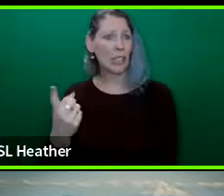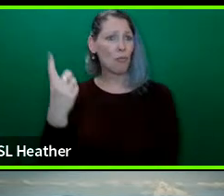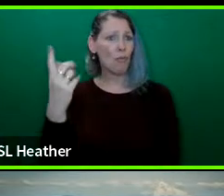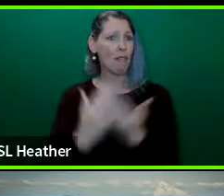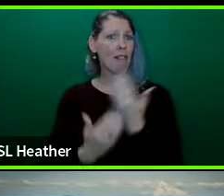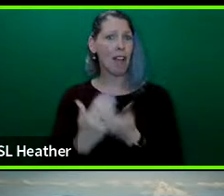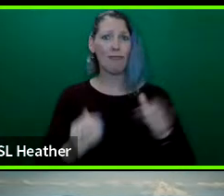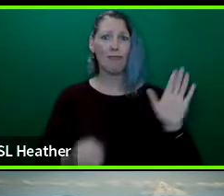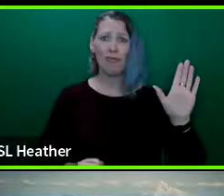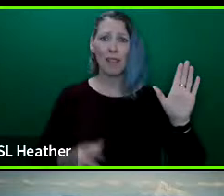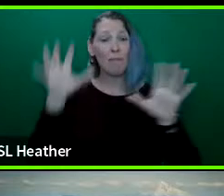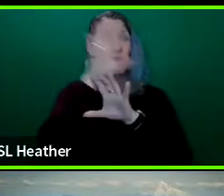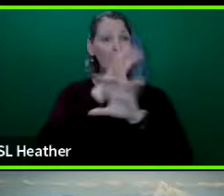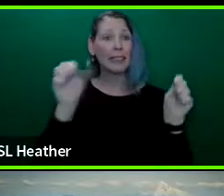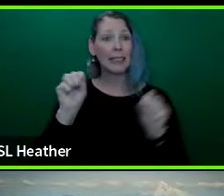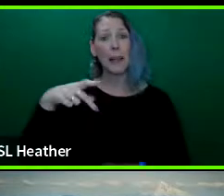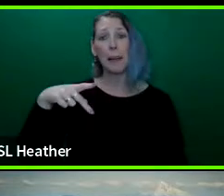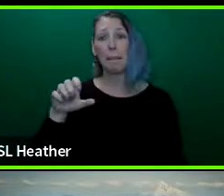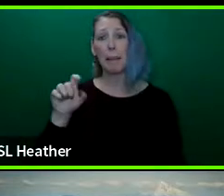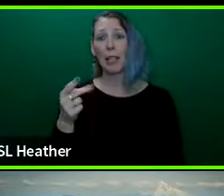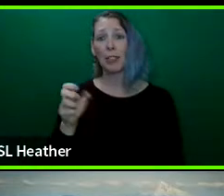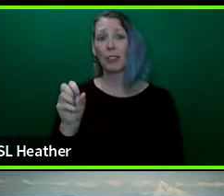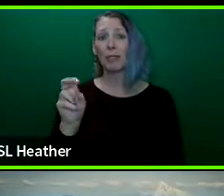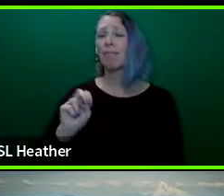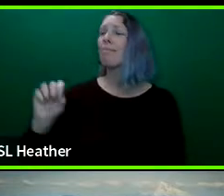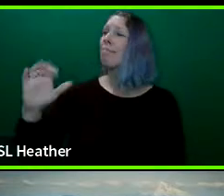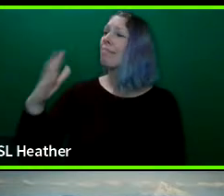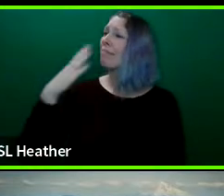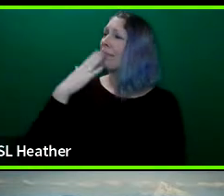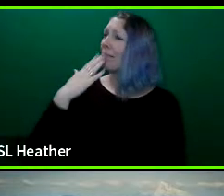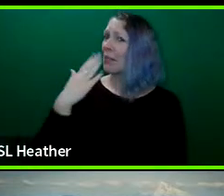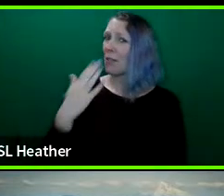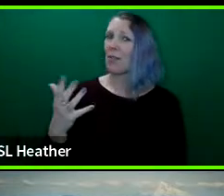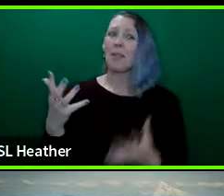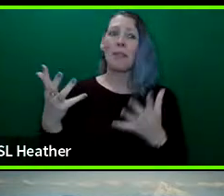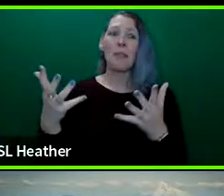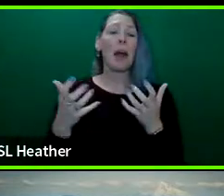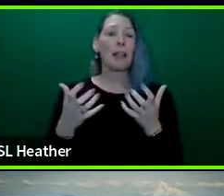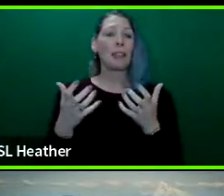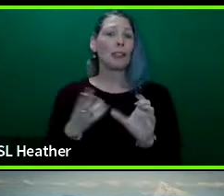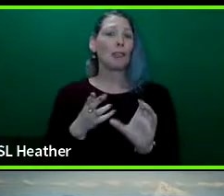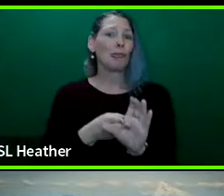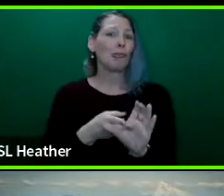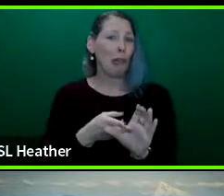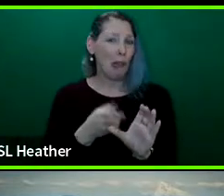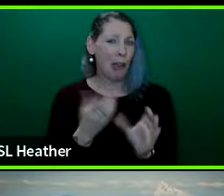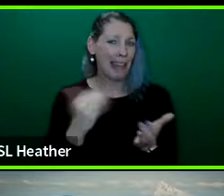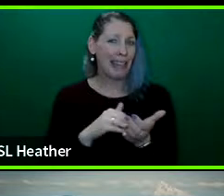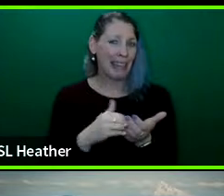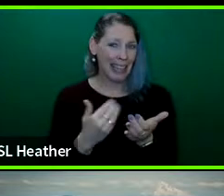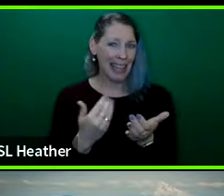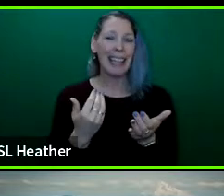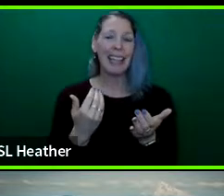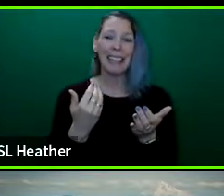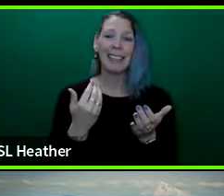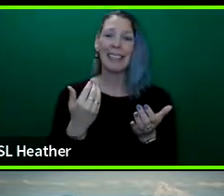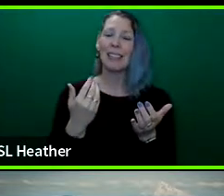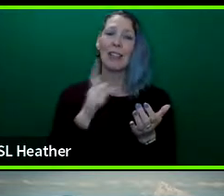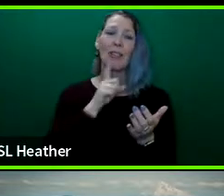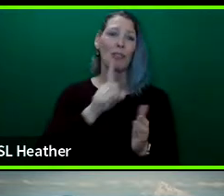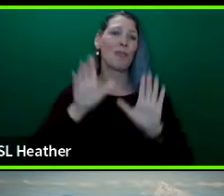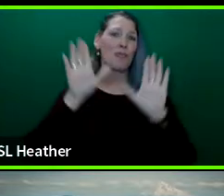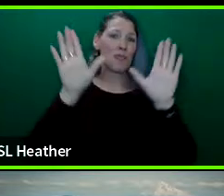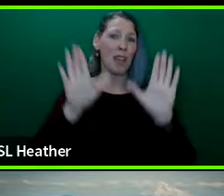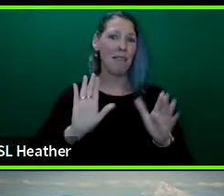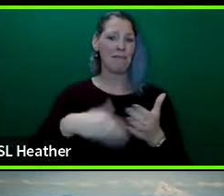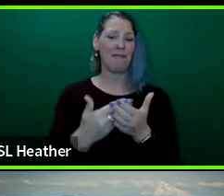raised. President Peterson. Thank you. I just wanted to join in again. It's so great to